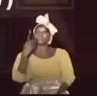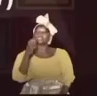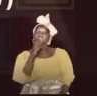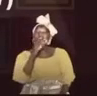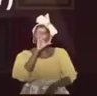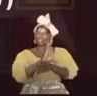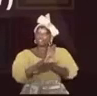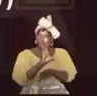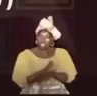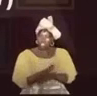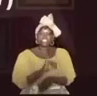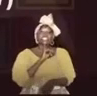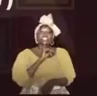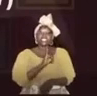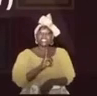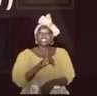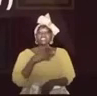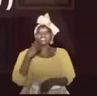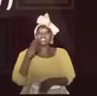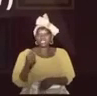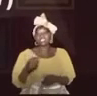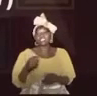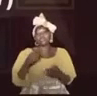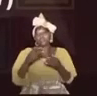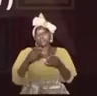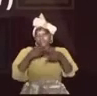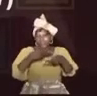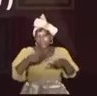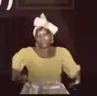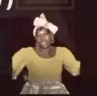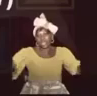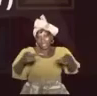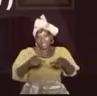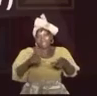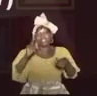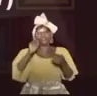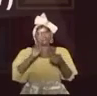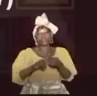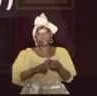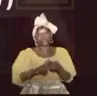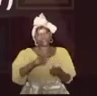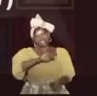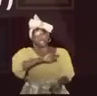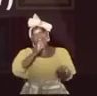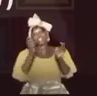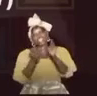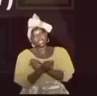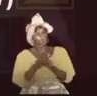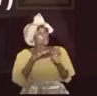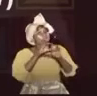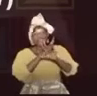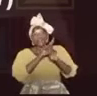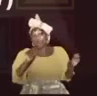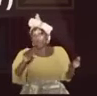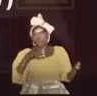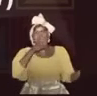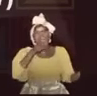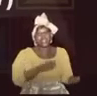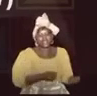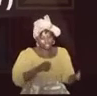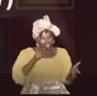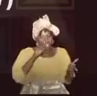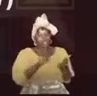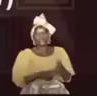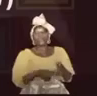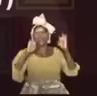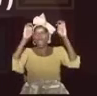cheapest institution that sponsors transformation. You don't have to write jam. There is no age restriction. Hallelujah.